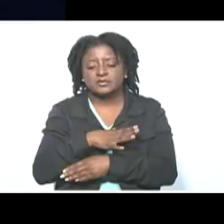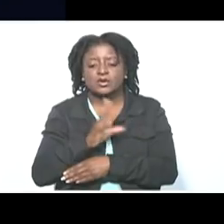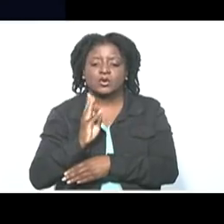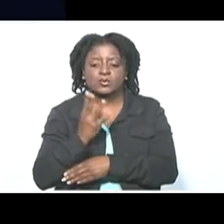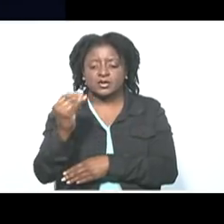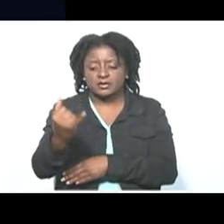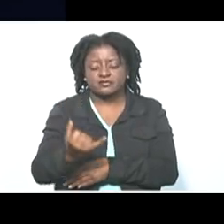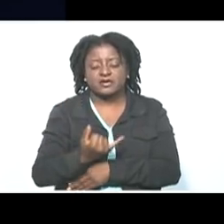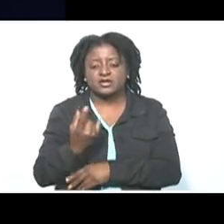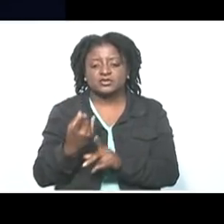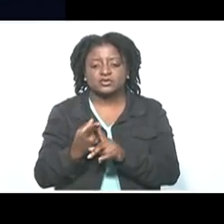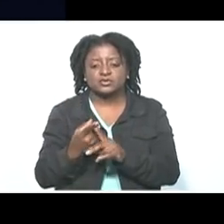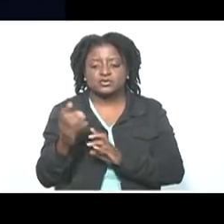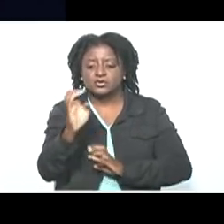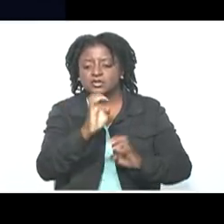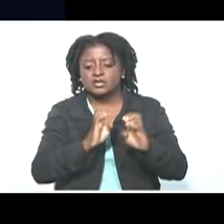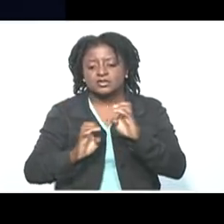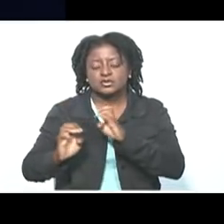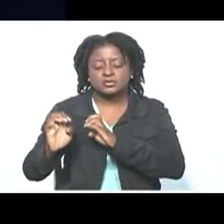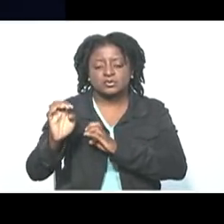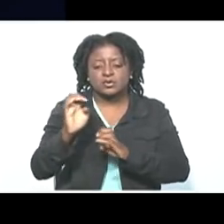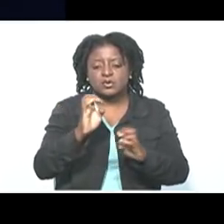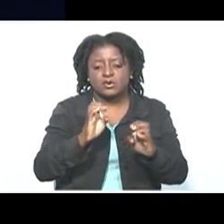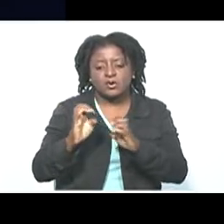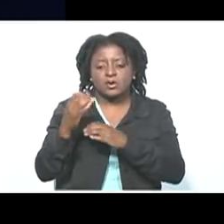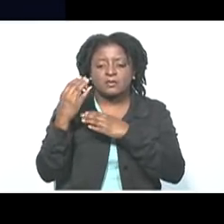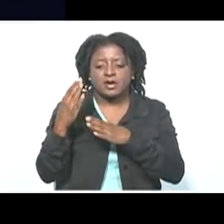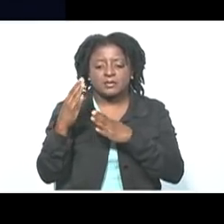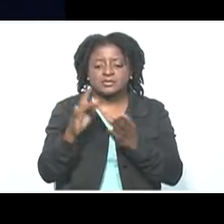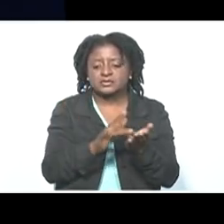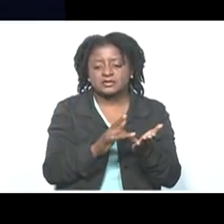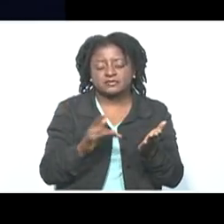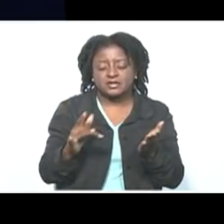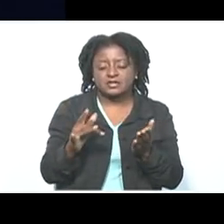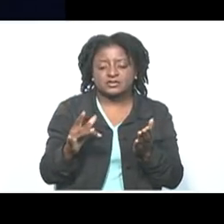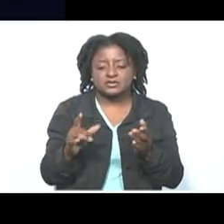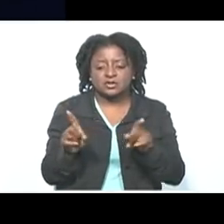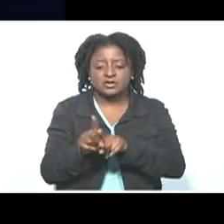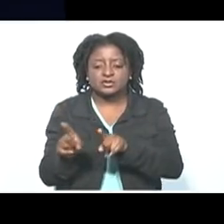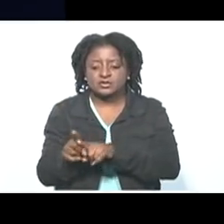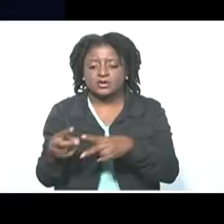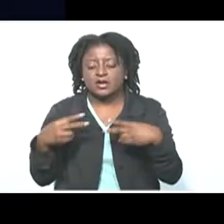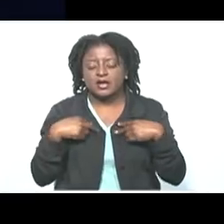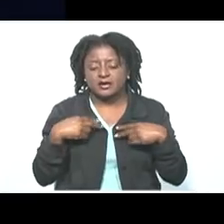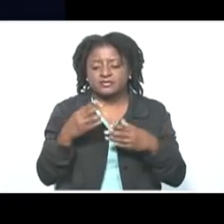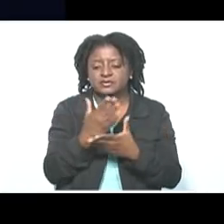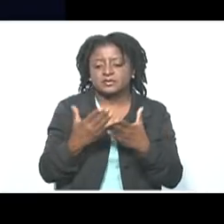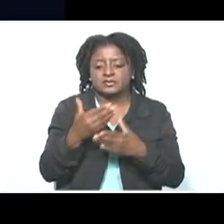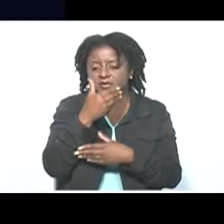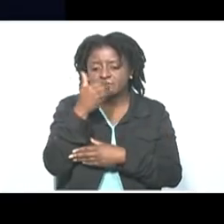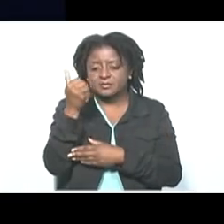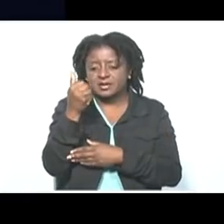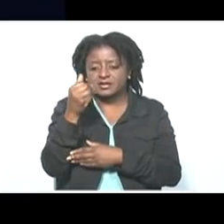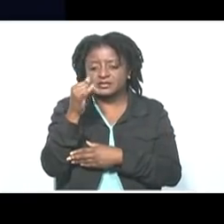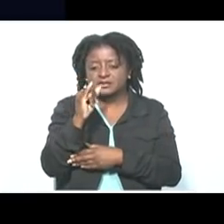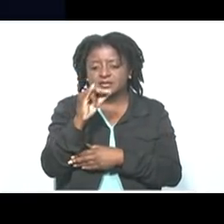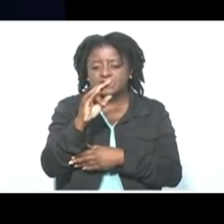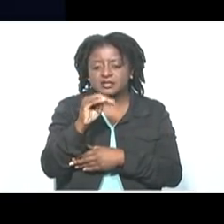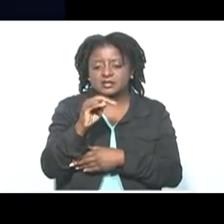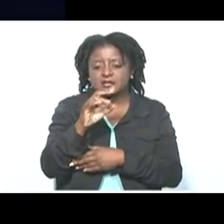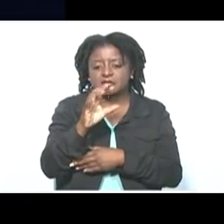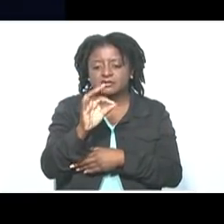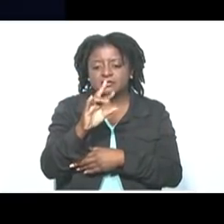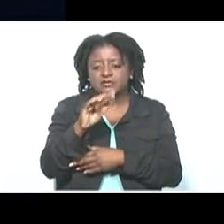to explore the Bahamas advantage. We also possess some of the best infrastructure in the Caribbean